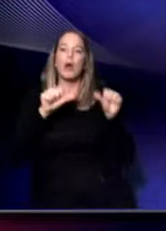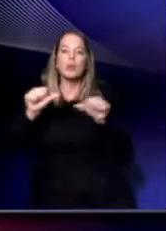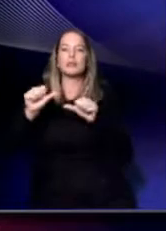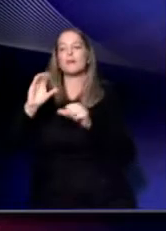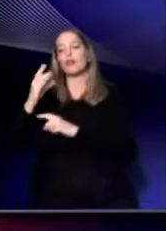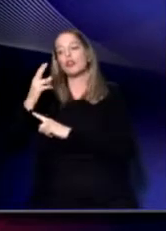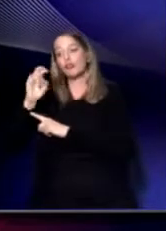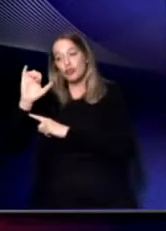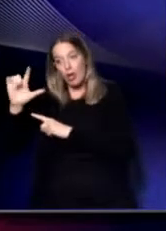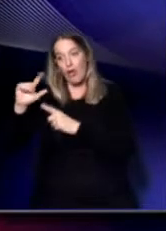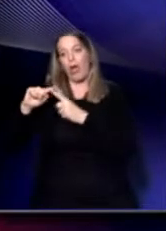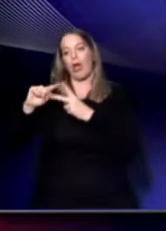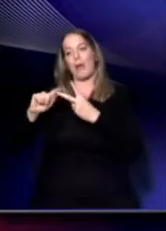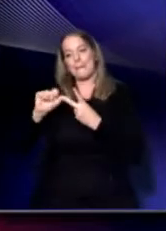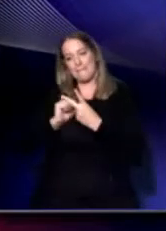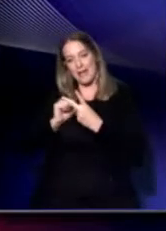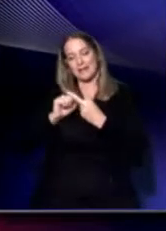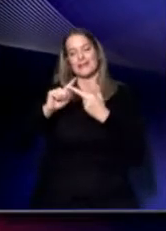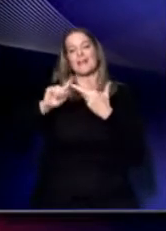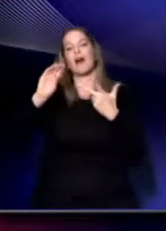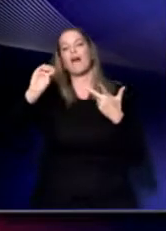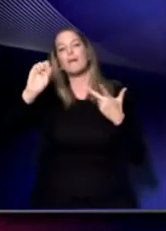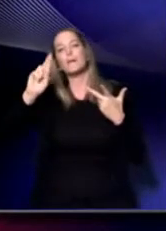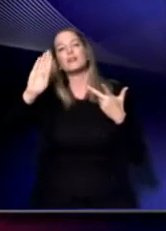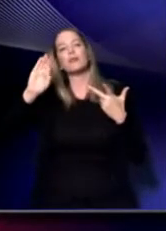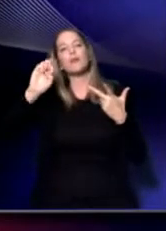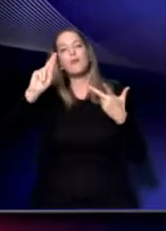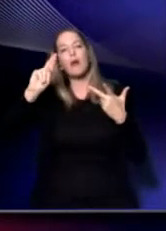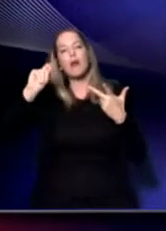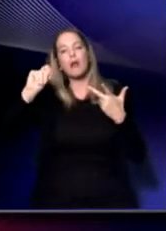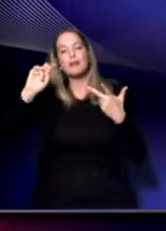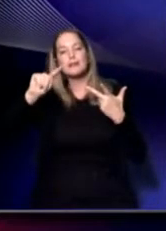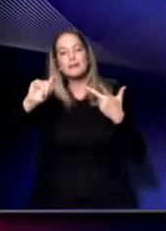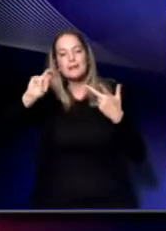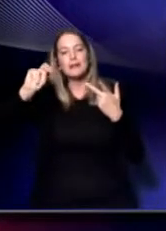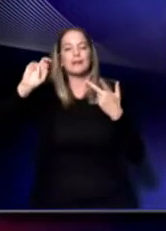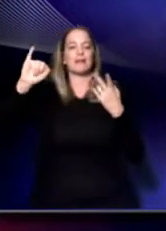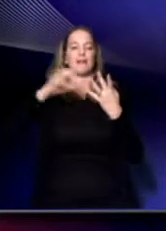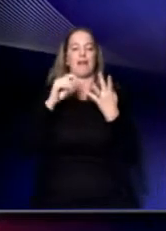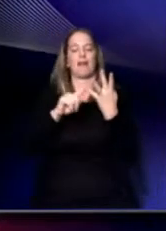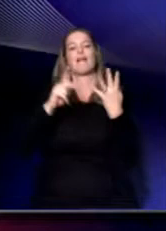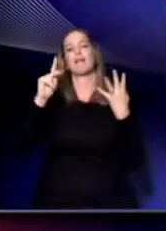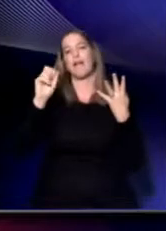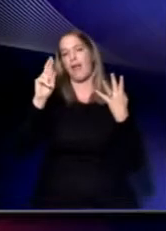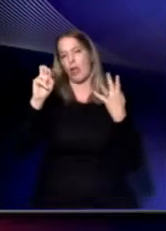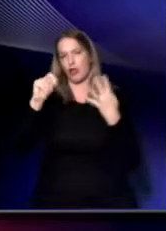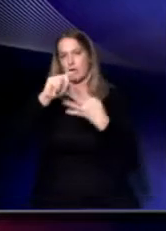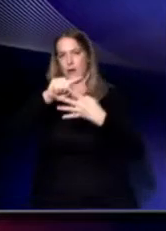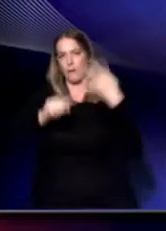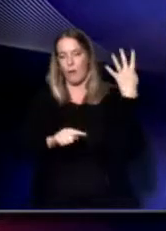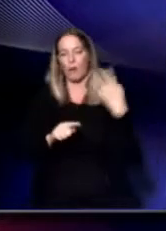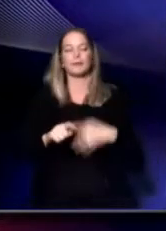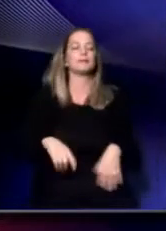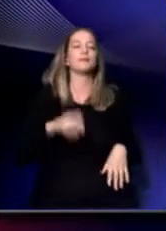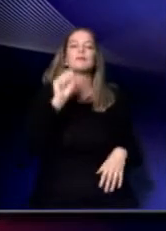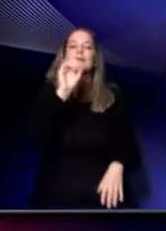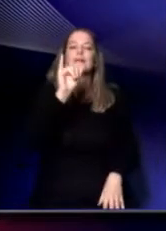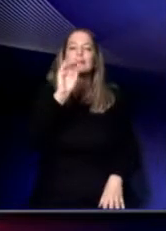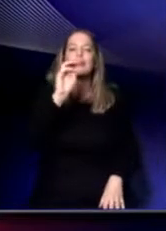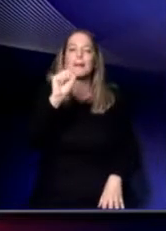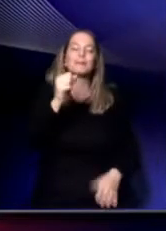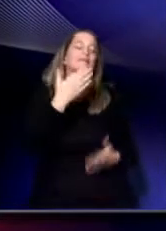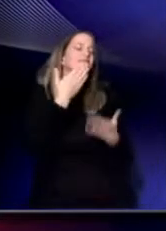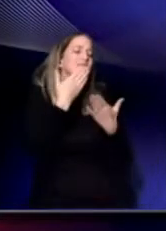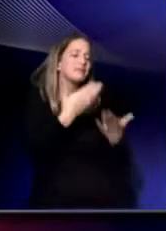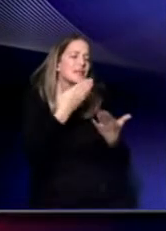Okay, well, I think, Bill, I'll take this moment to thank you for all your contributions. It's been a pure pleasure to serve with you and get to know